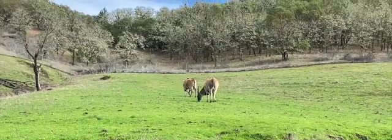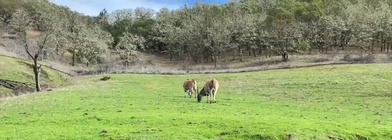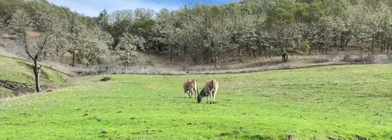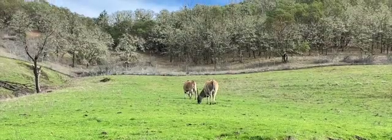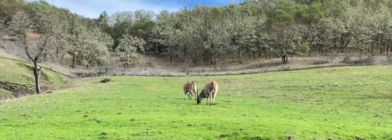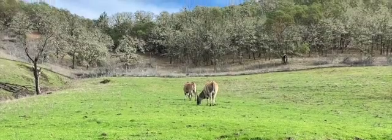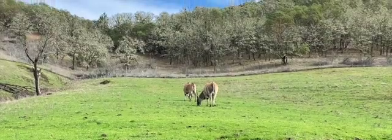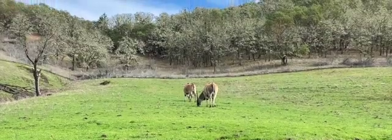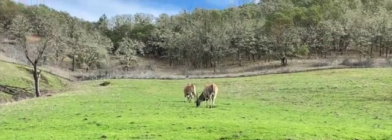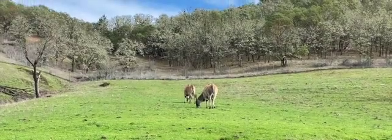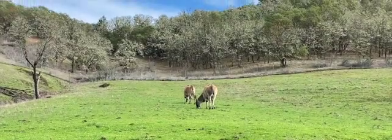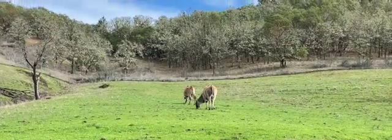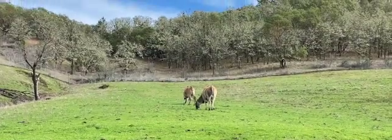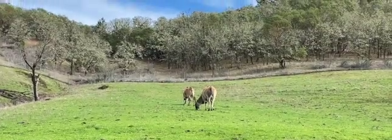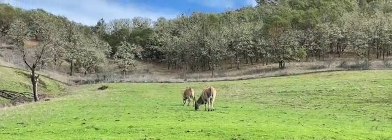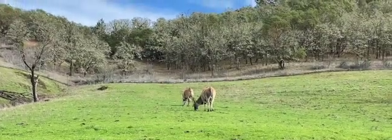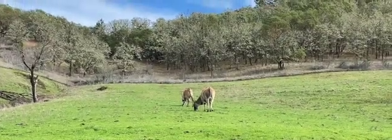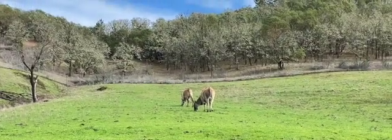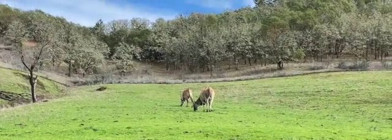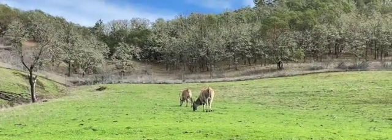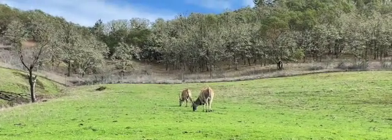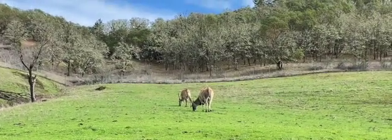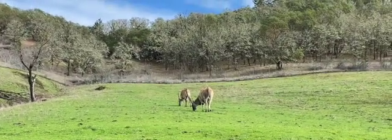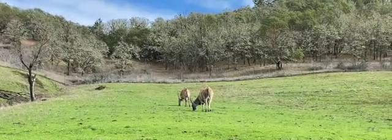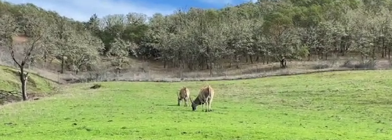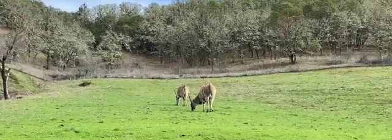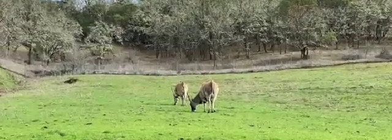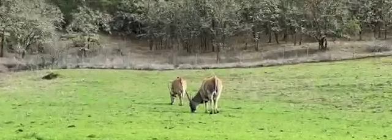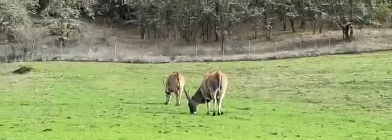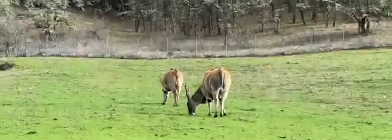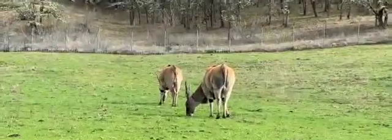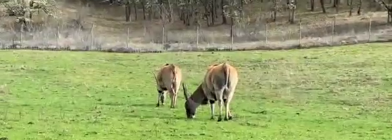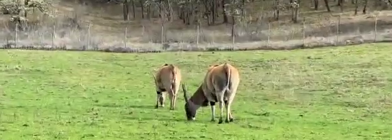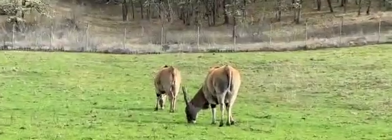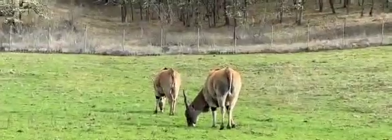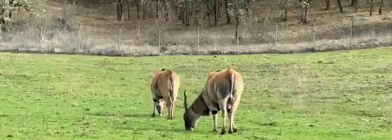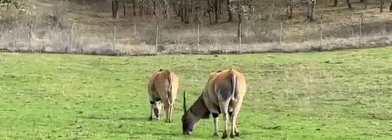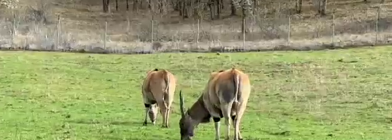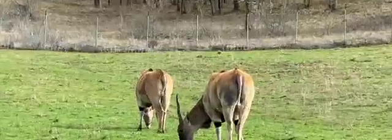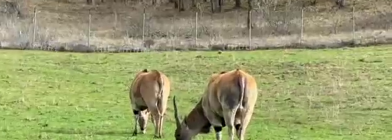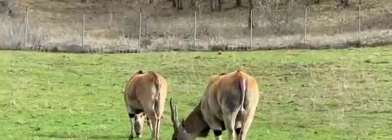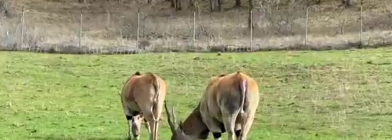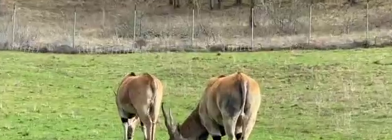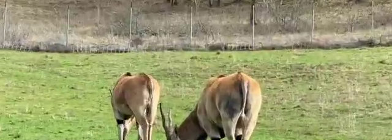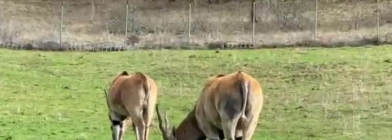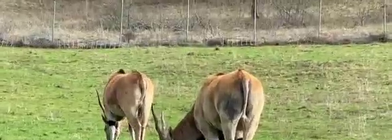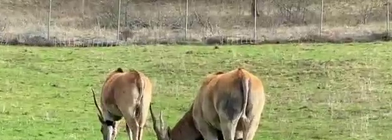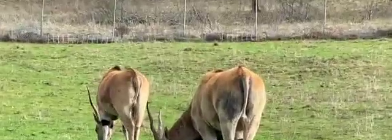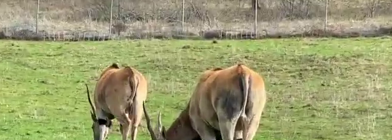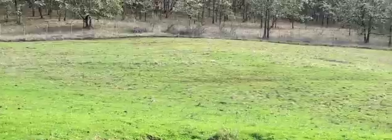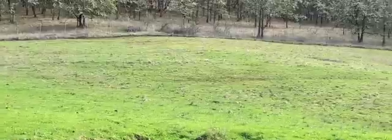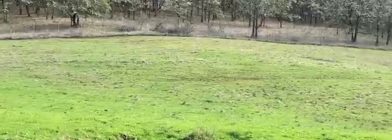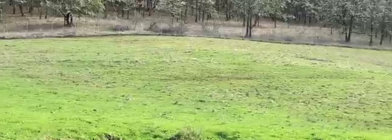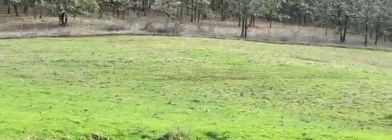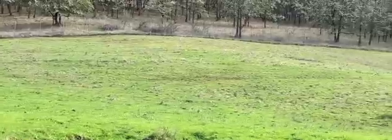Okay, my friends, we are beginning our drive-through tour, and our first animal encounter is right